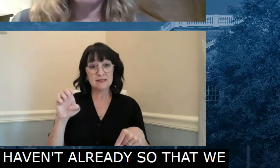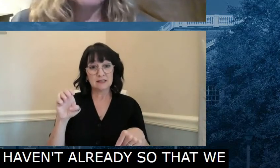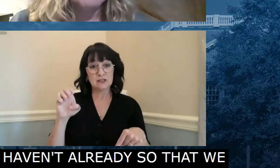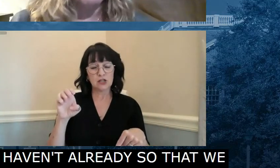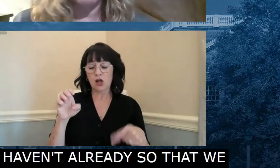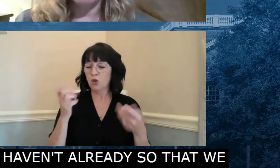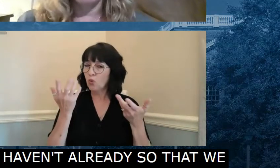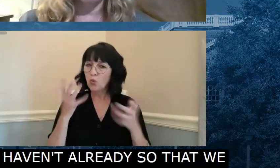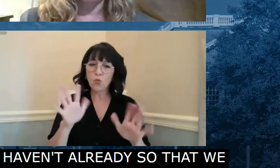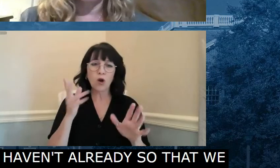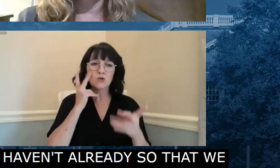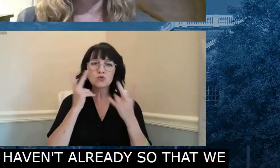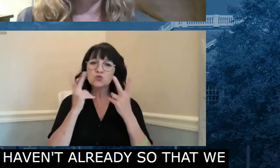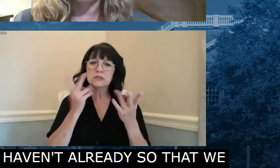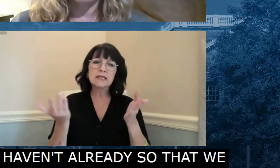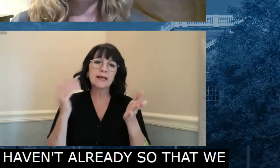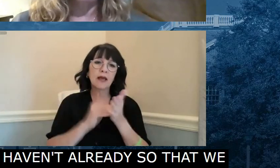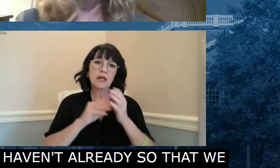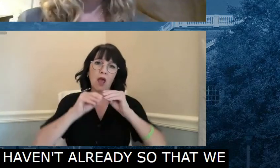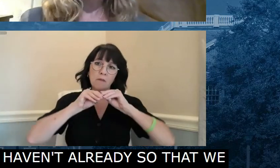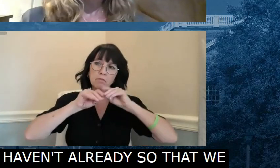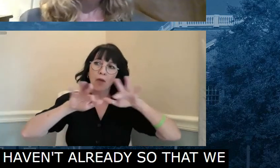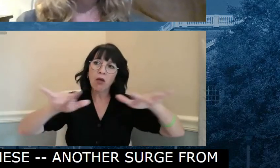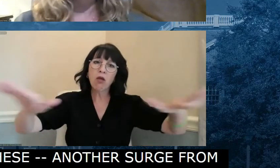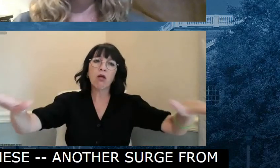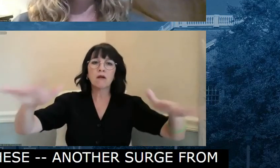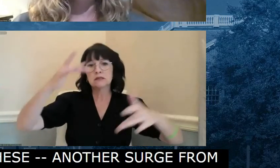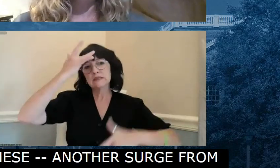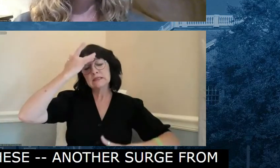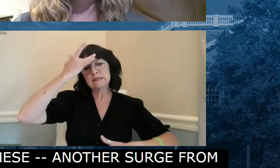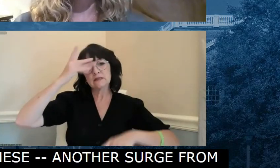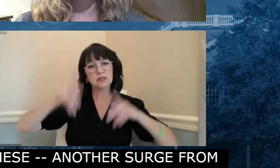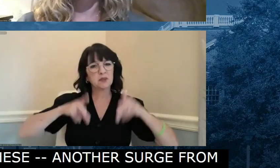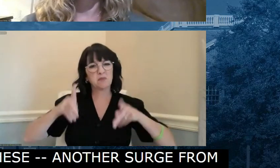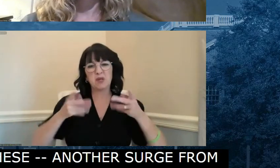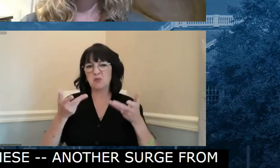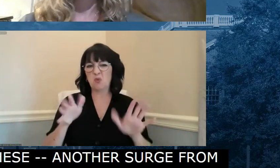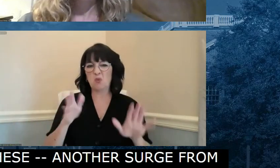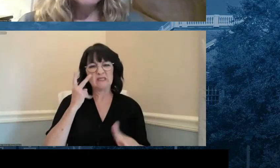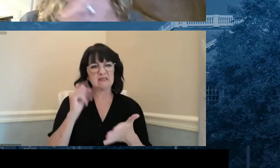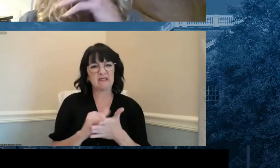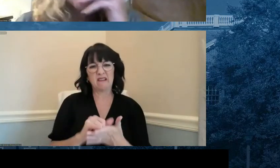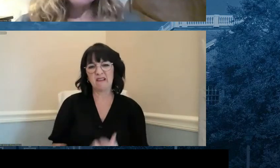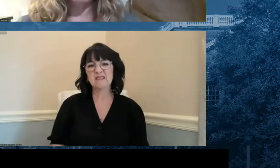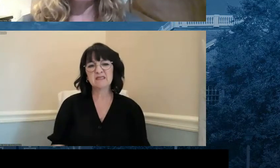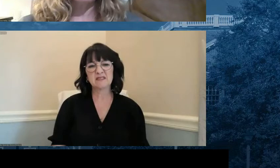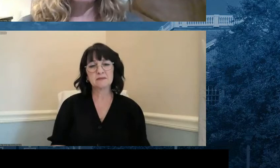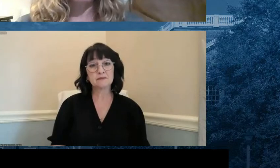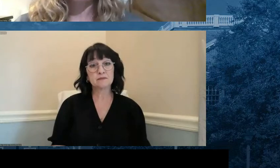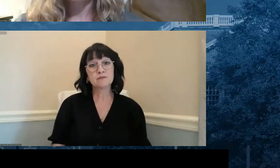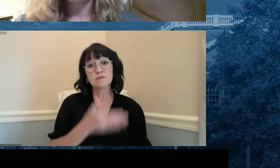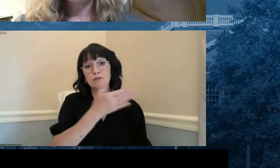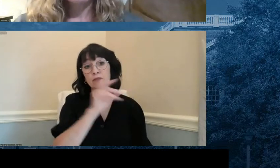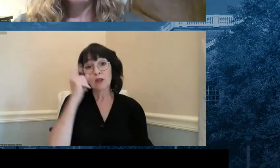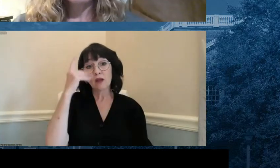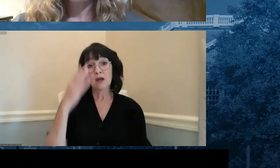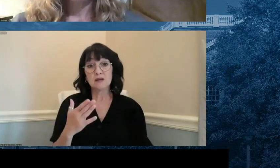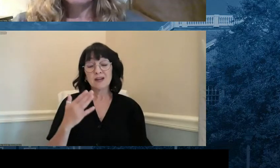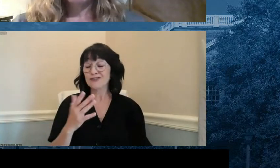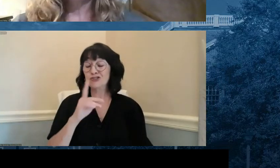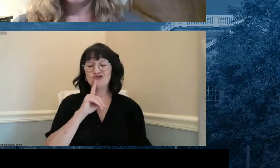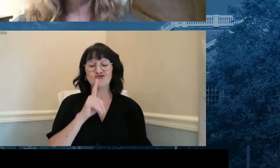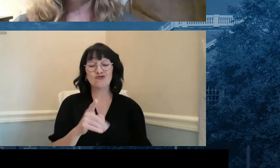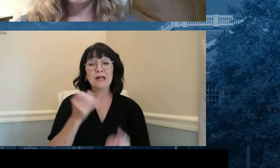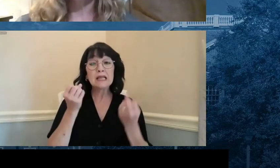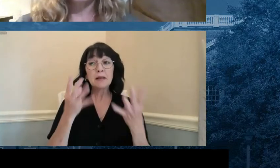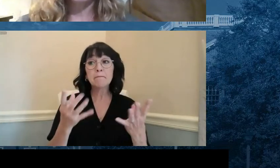another surge from this Delta variant. So the answer to a lot of these questions is going to be get vaccinated.